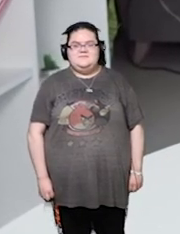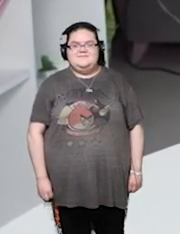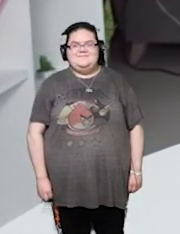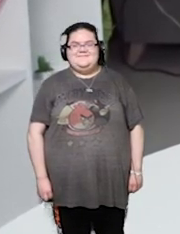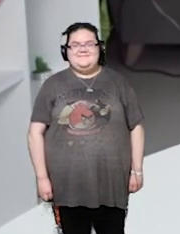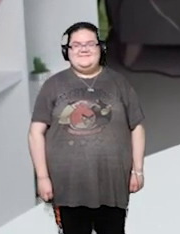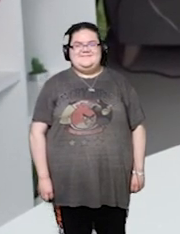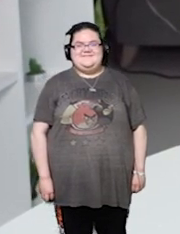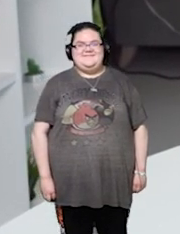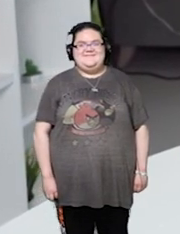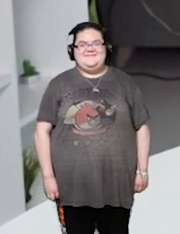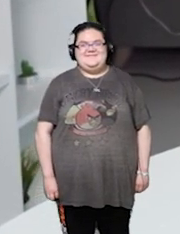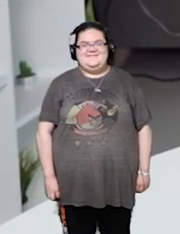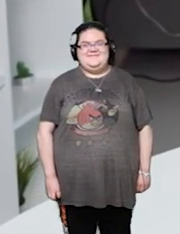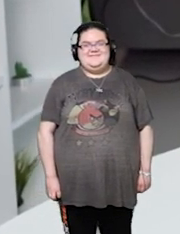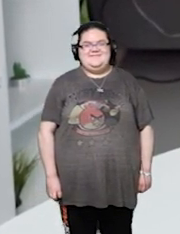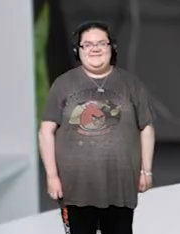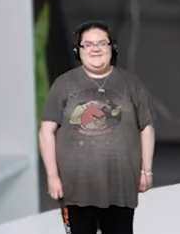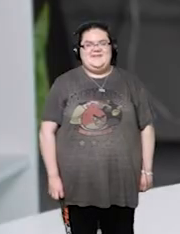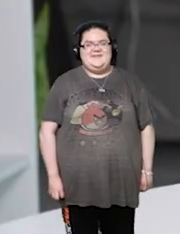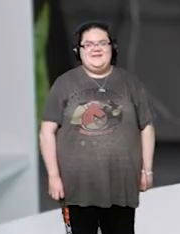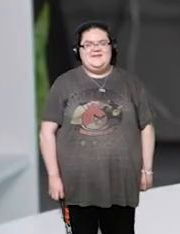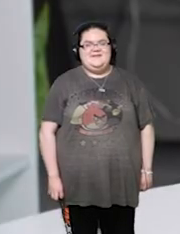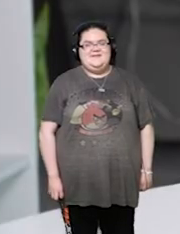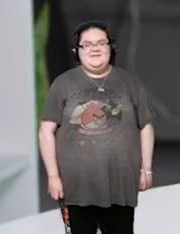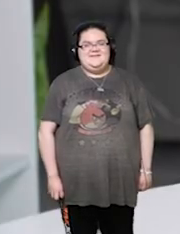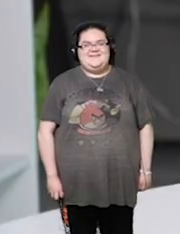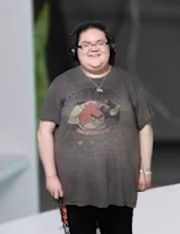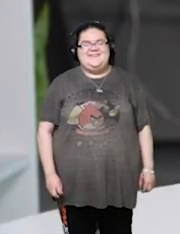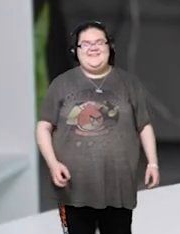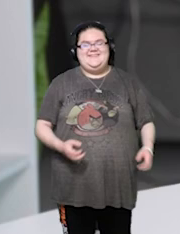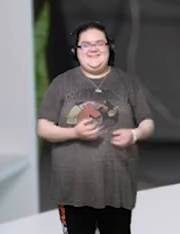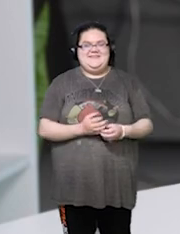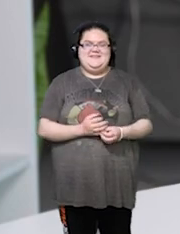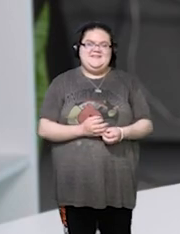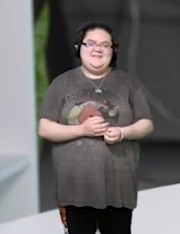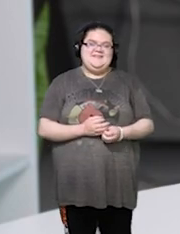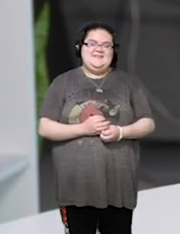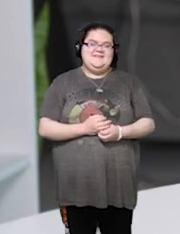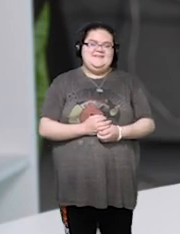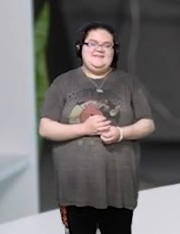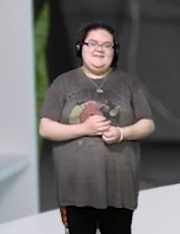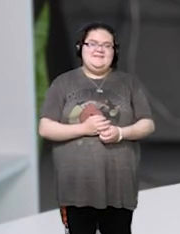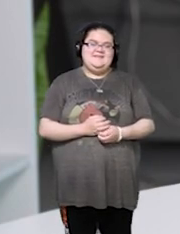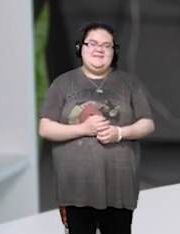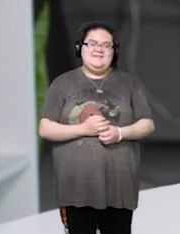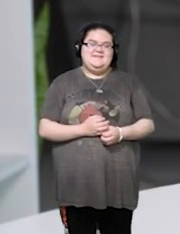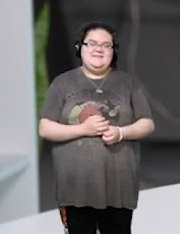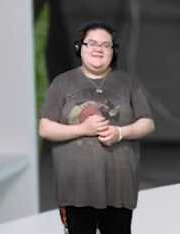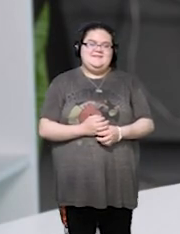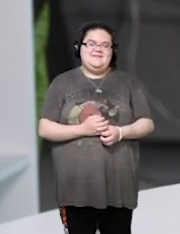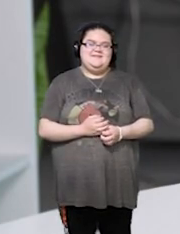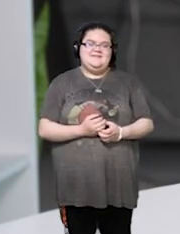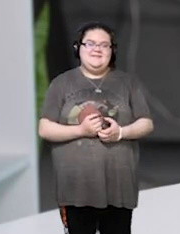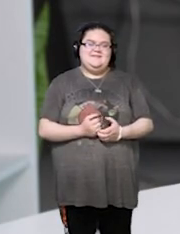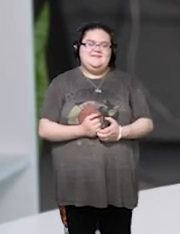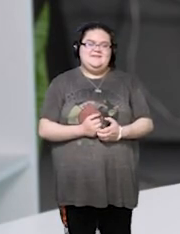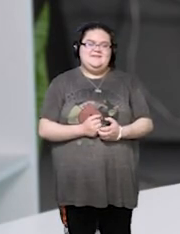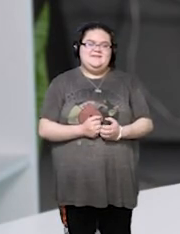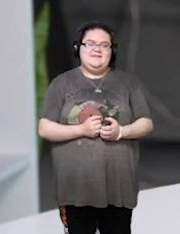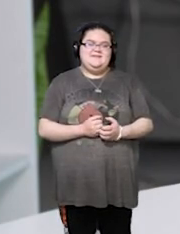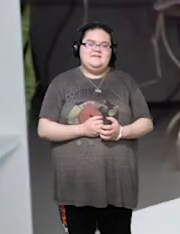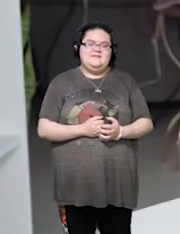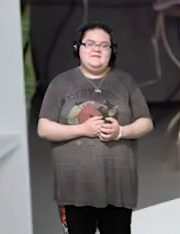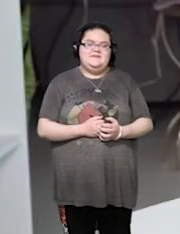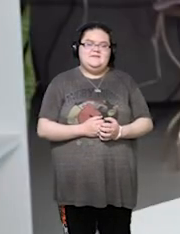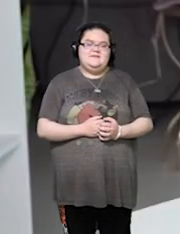price. Show me retail price because it's been worn considerably. Someone put some hours into this, different sizes as well. Maybe they've lost weight over time. Or they gained